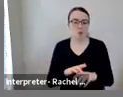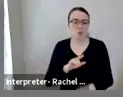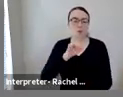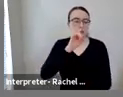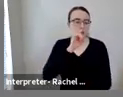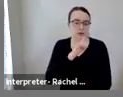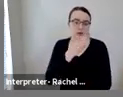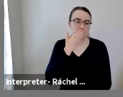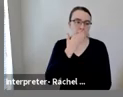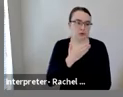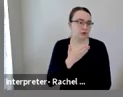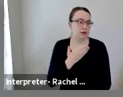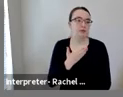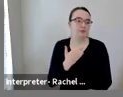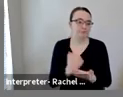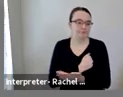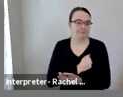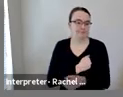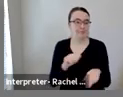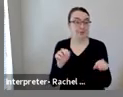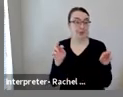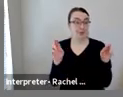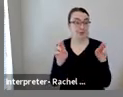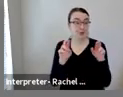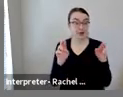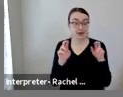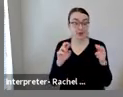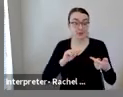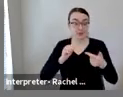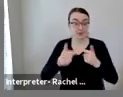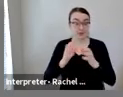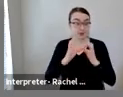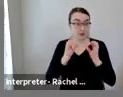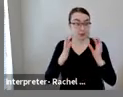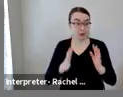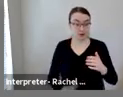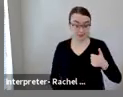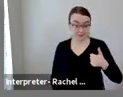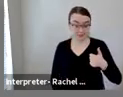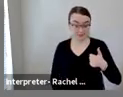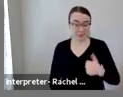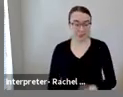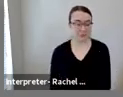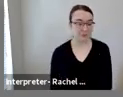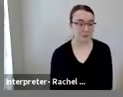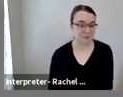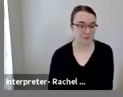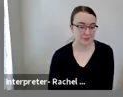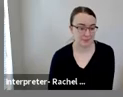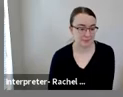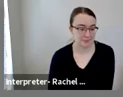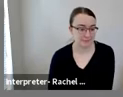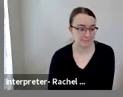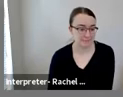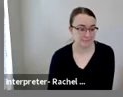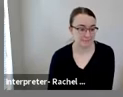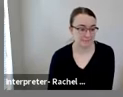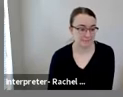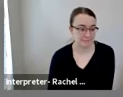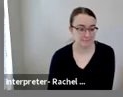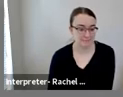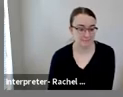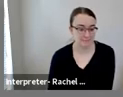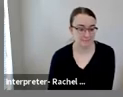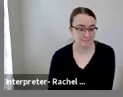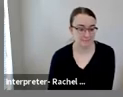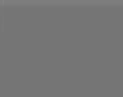good thing. All right. So my last question before we go forward here